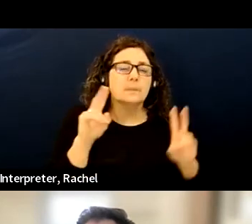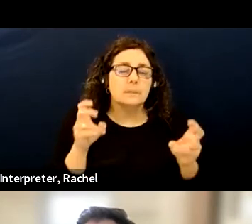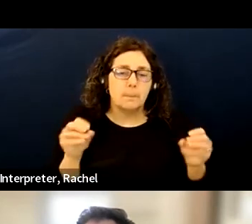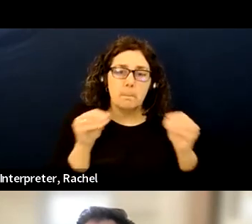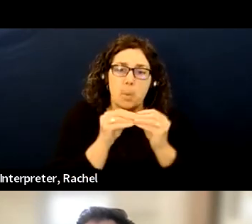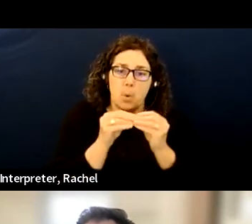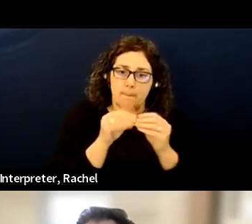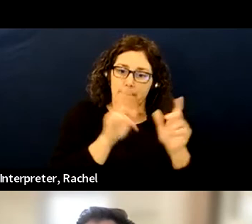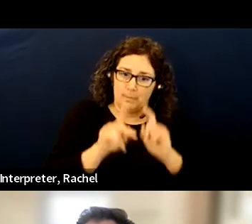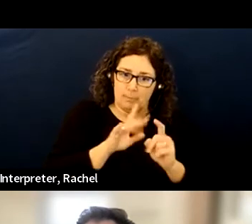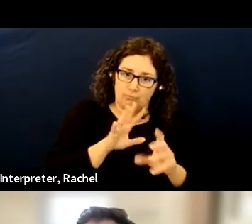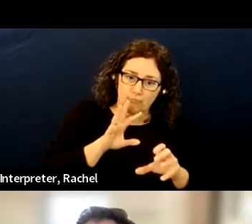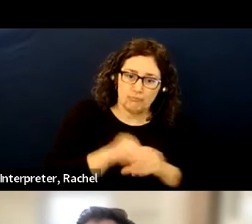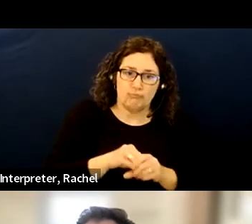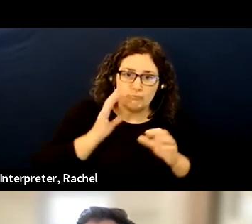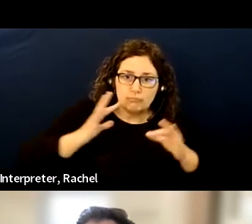made,